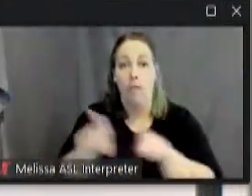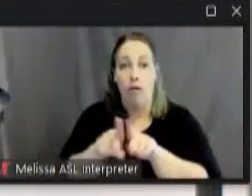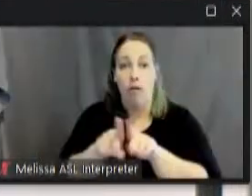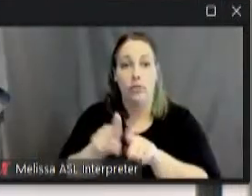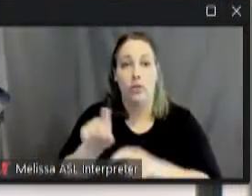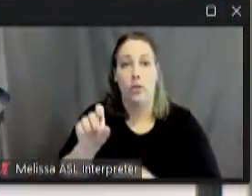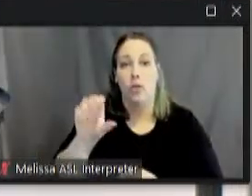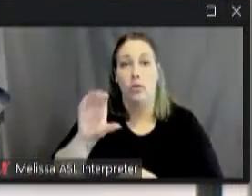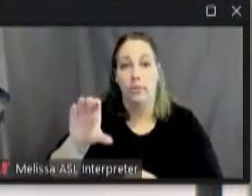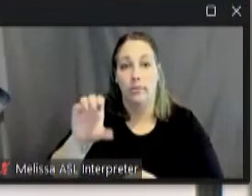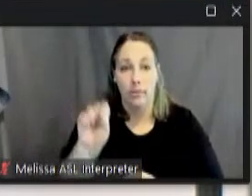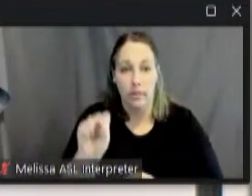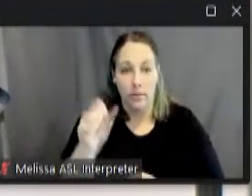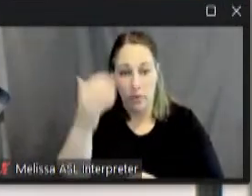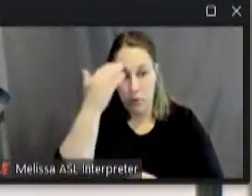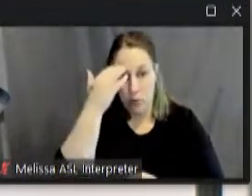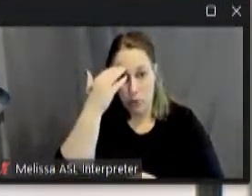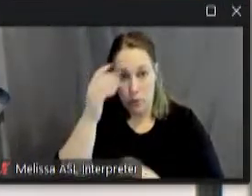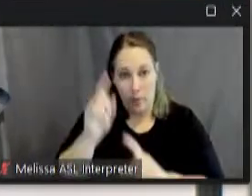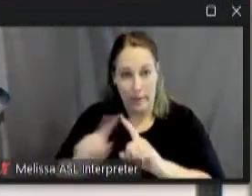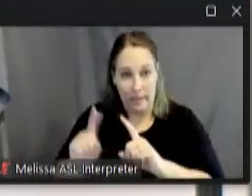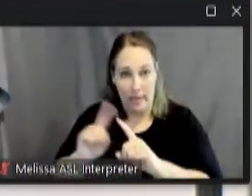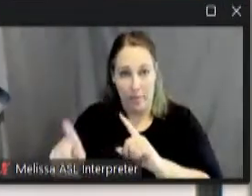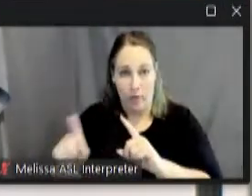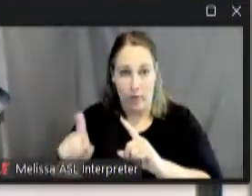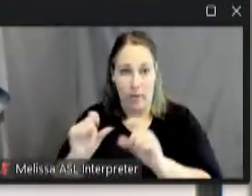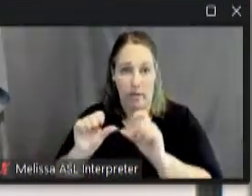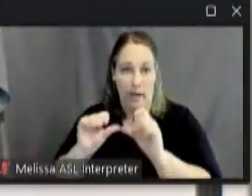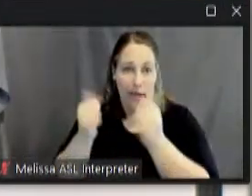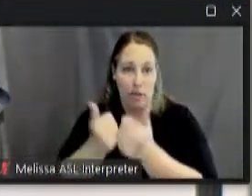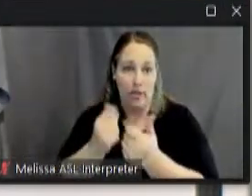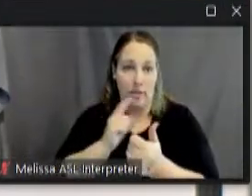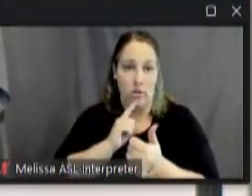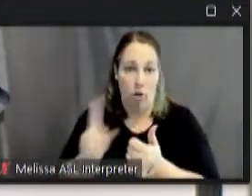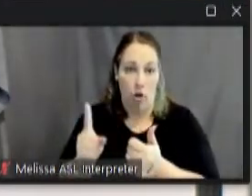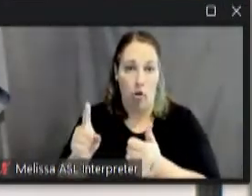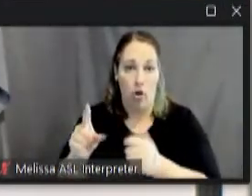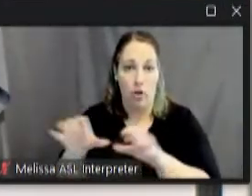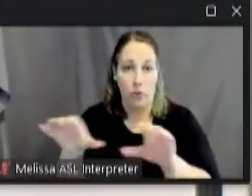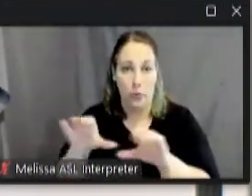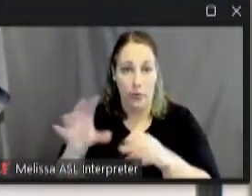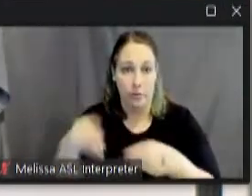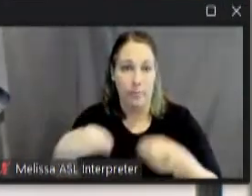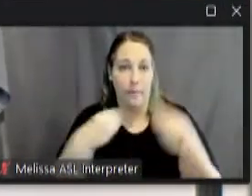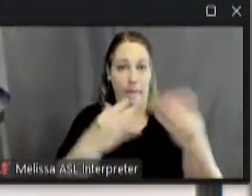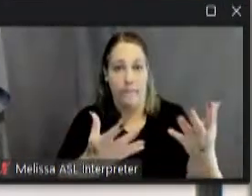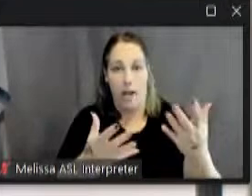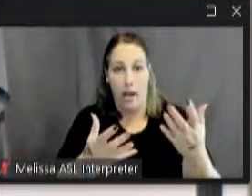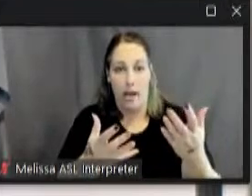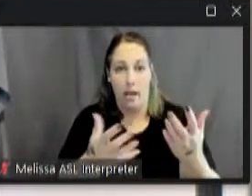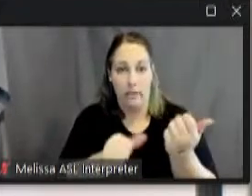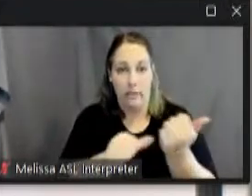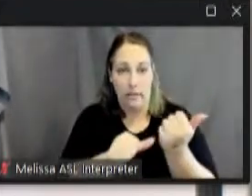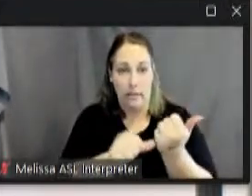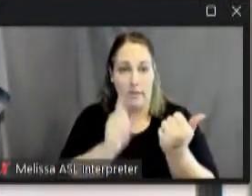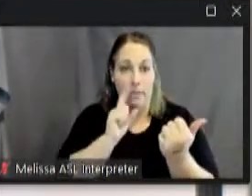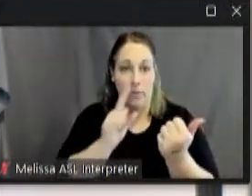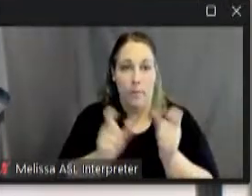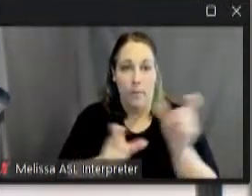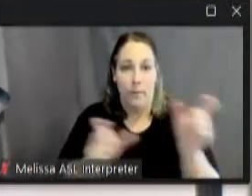the different institutions are doing and to provide assistance to persons with disabilities.